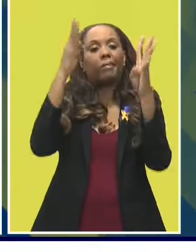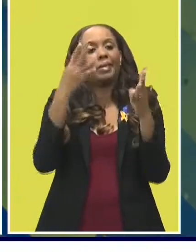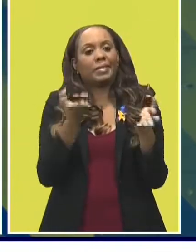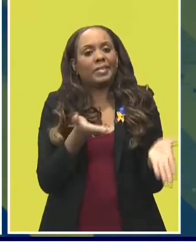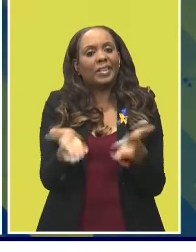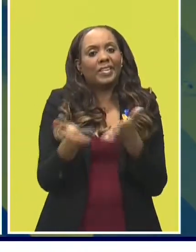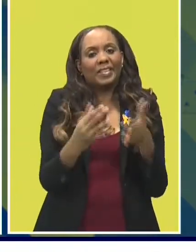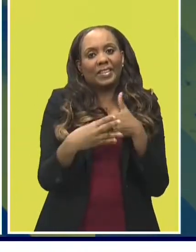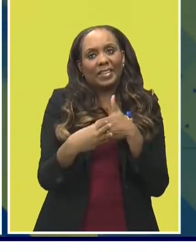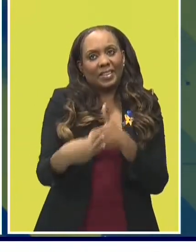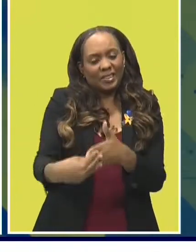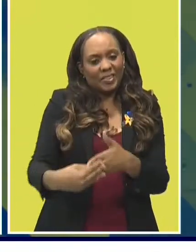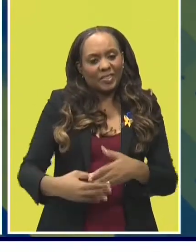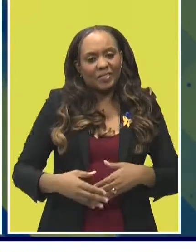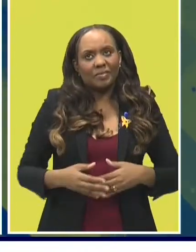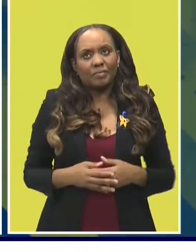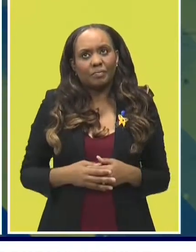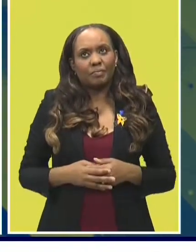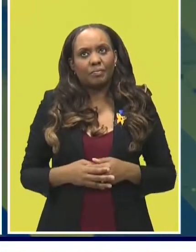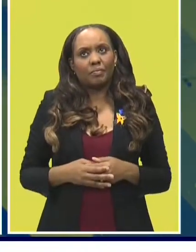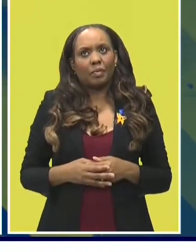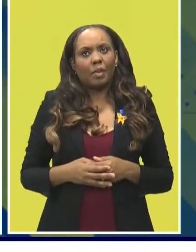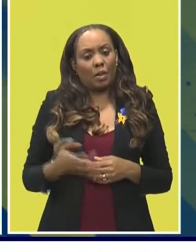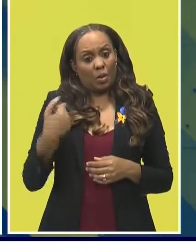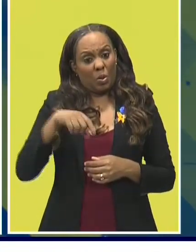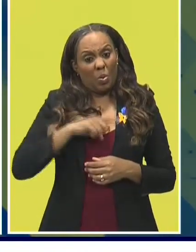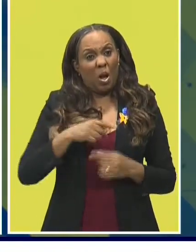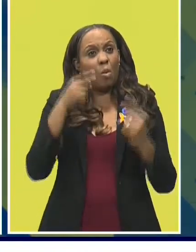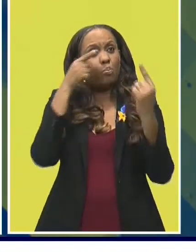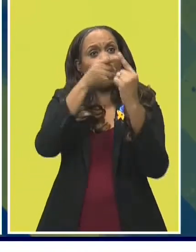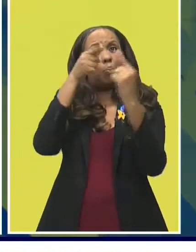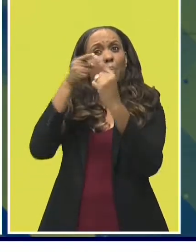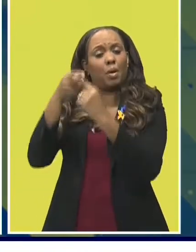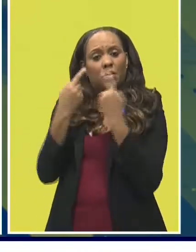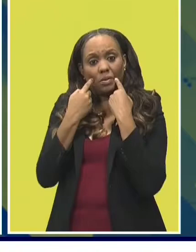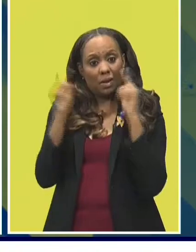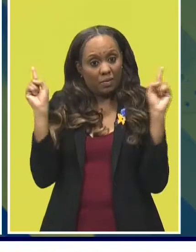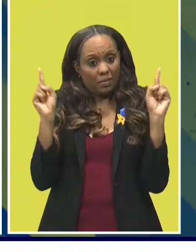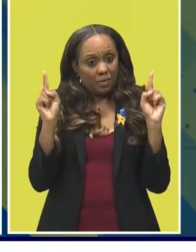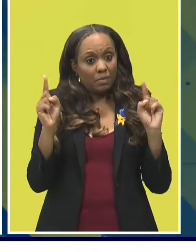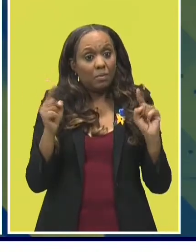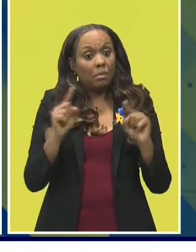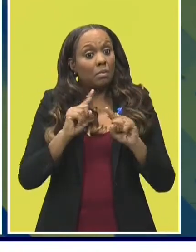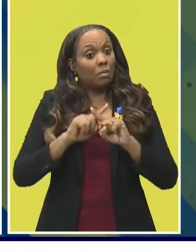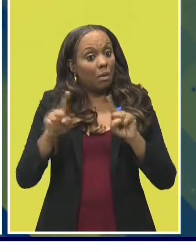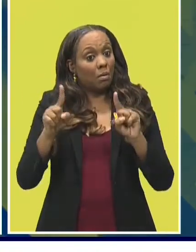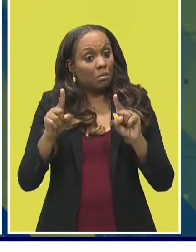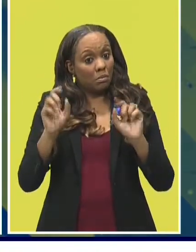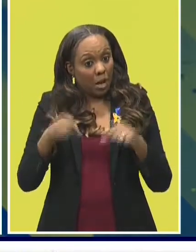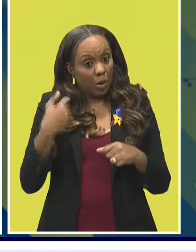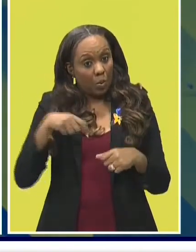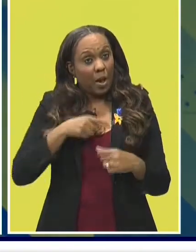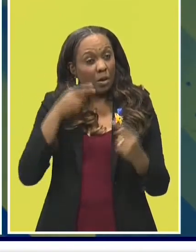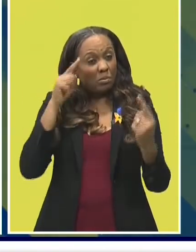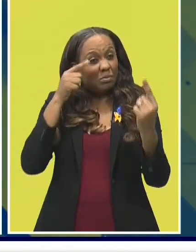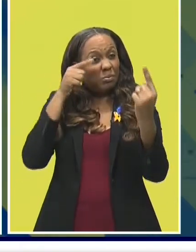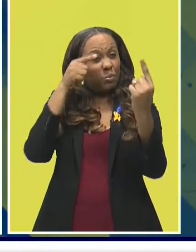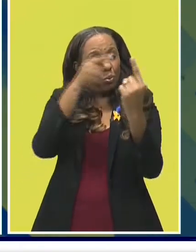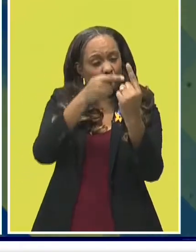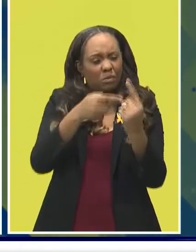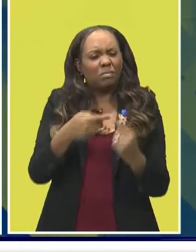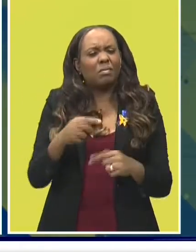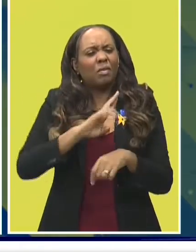leadership. Is it already there? No, it isn't. Can we get there? Of course we can. But we get